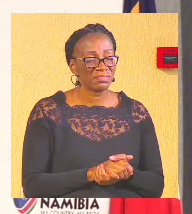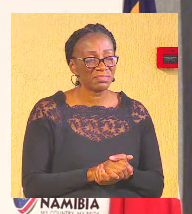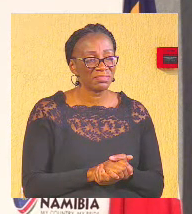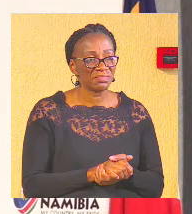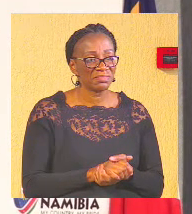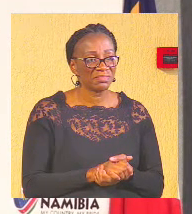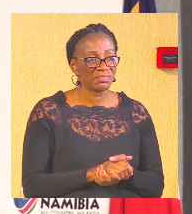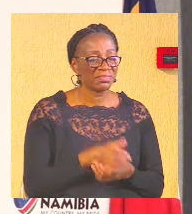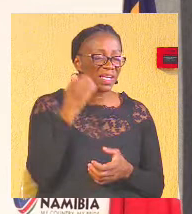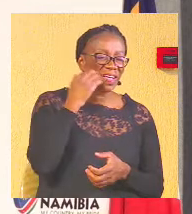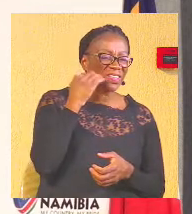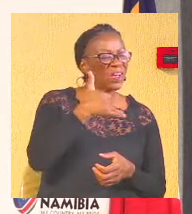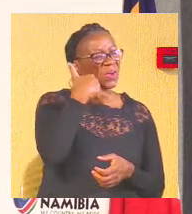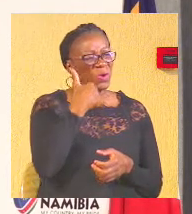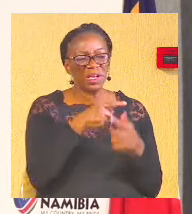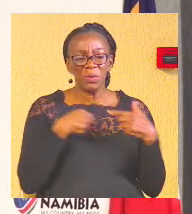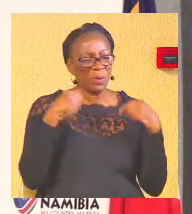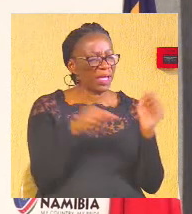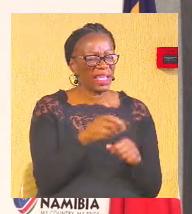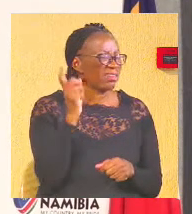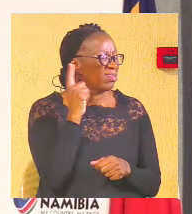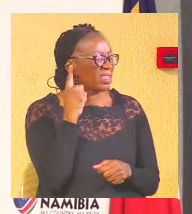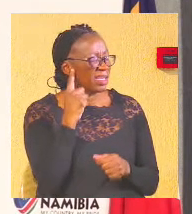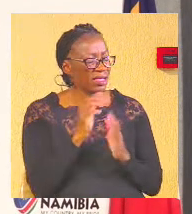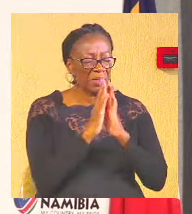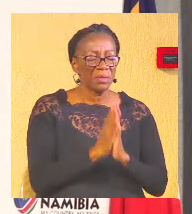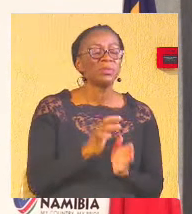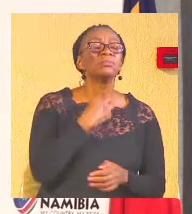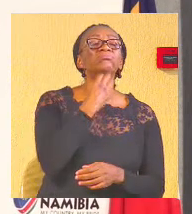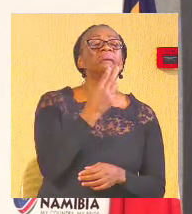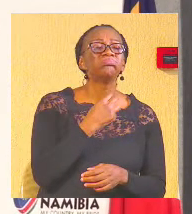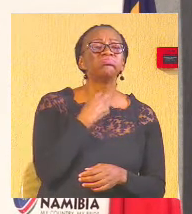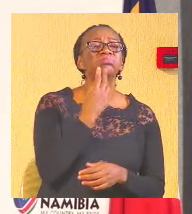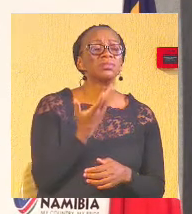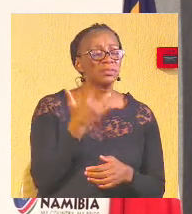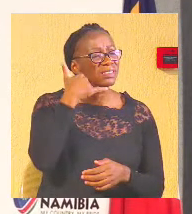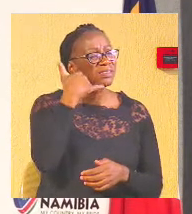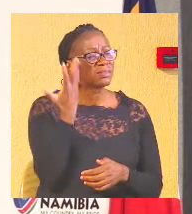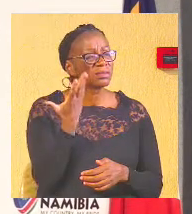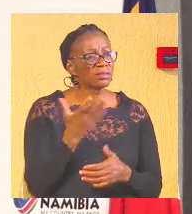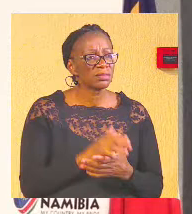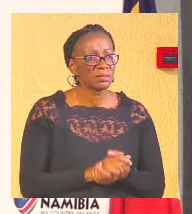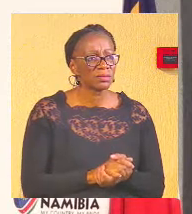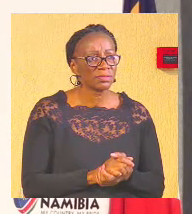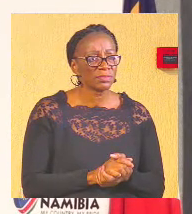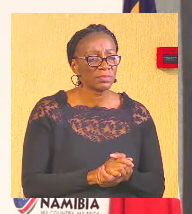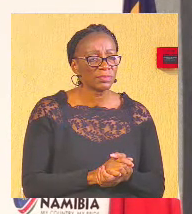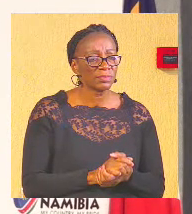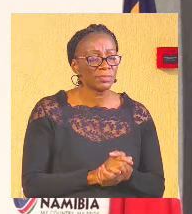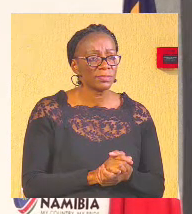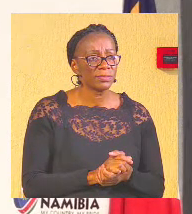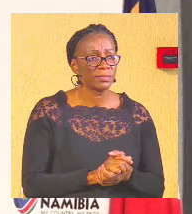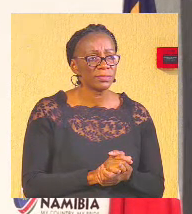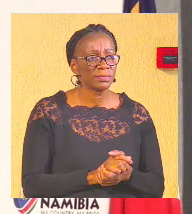the Adolf, we cannot hear you. Can you speak a little bit louder? I think there's a radio in the background. Okay. I want to